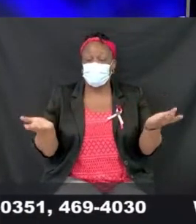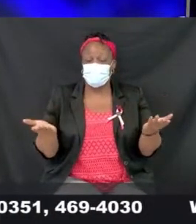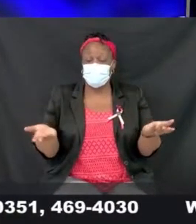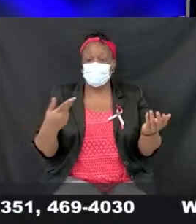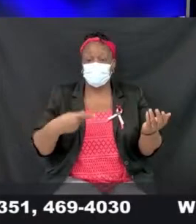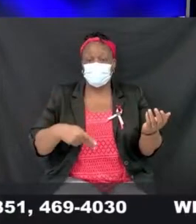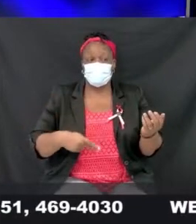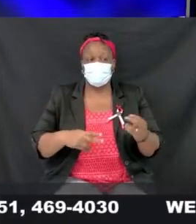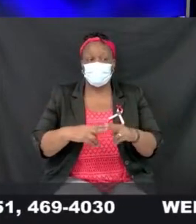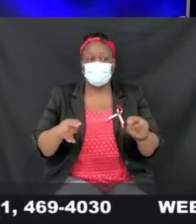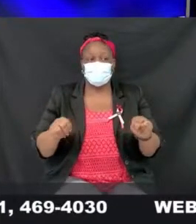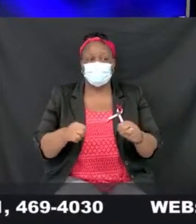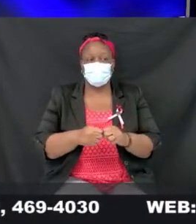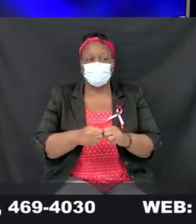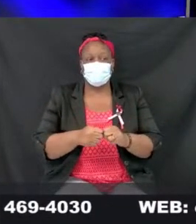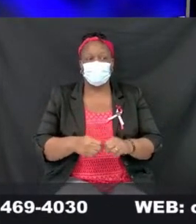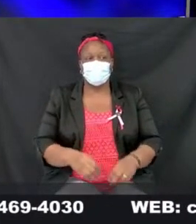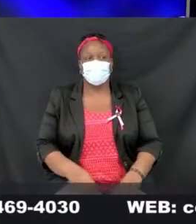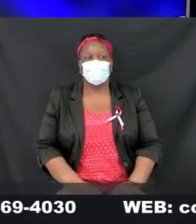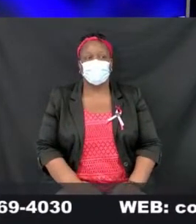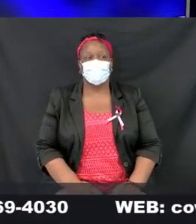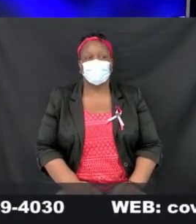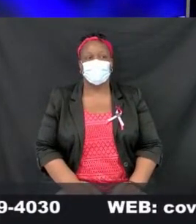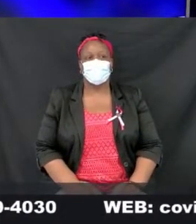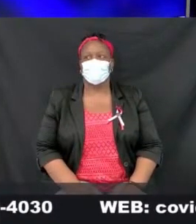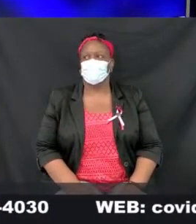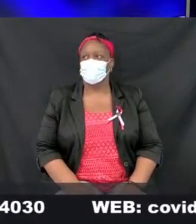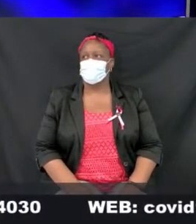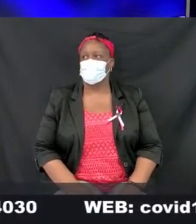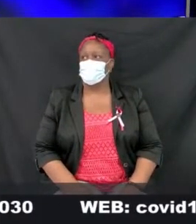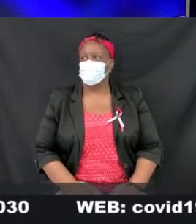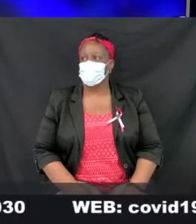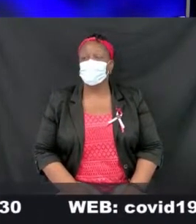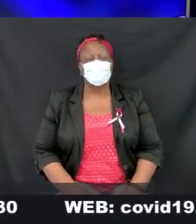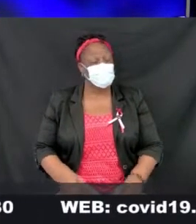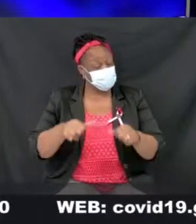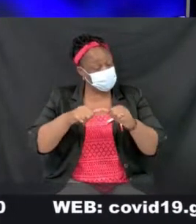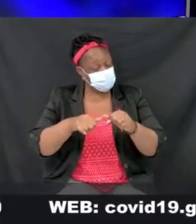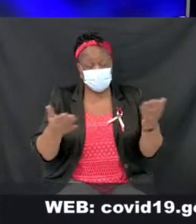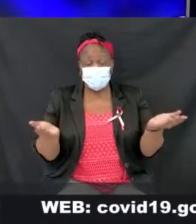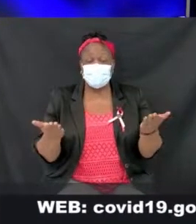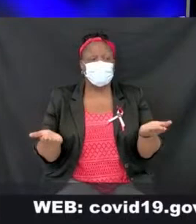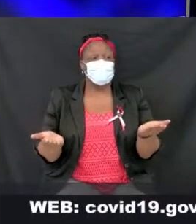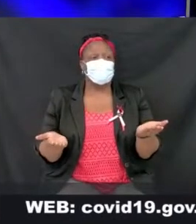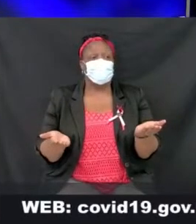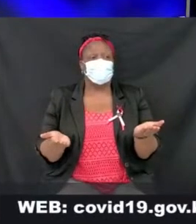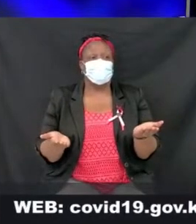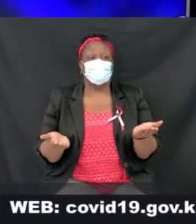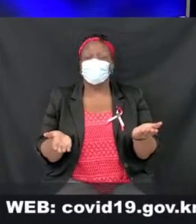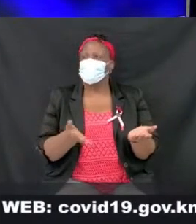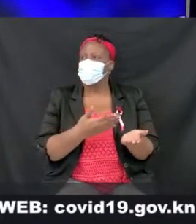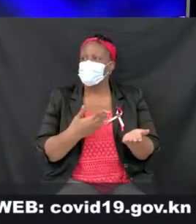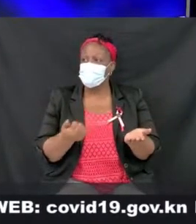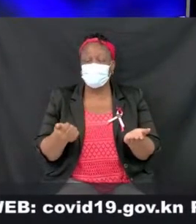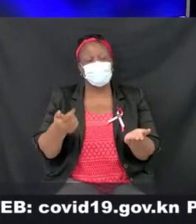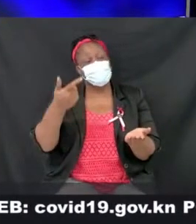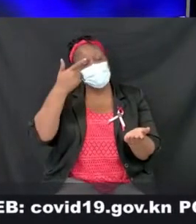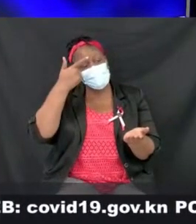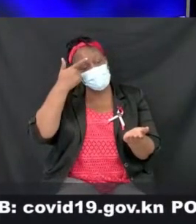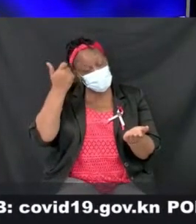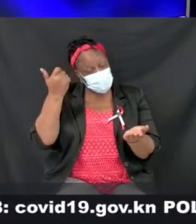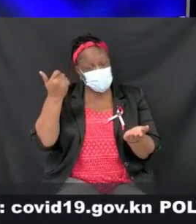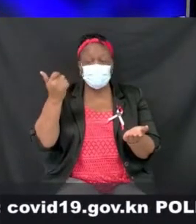in the Federation of St. Kitts and Nevis. The pandemic is still with us, and because of